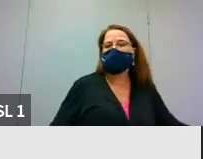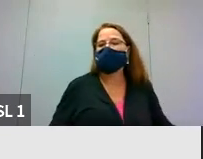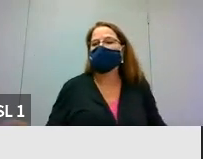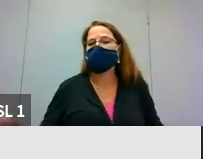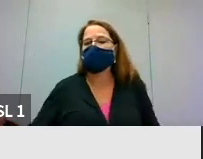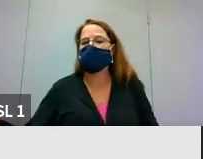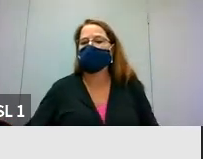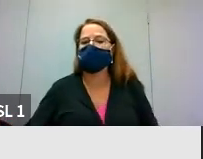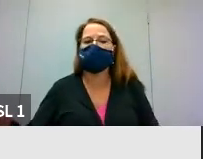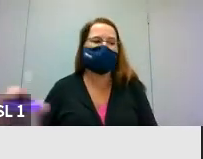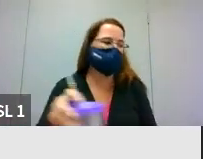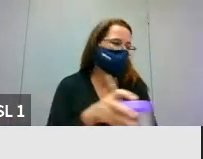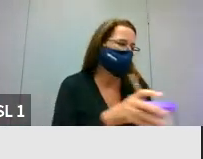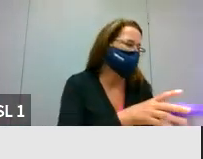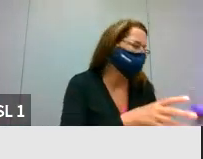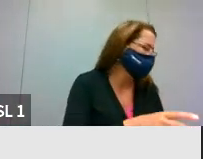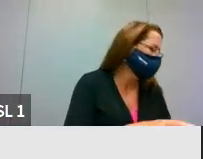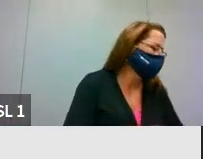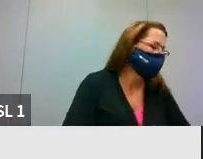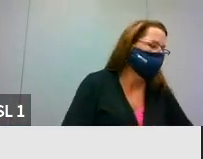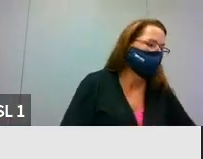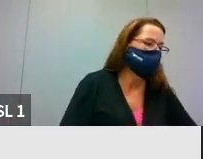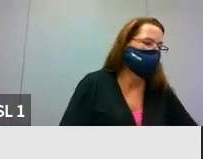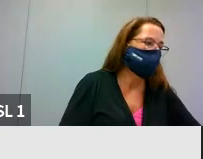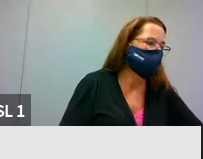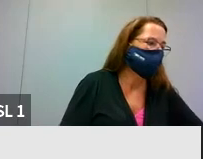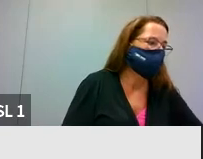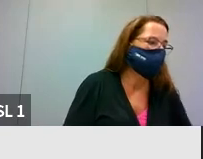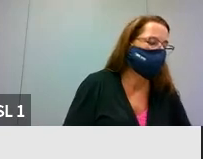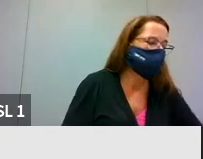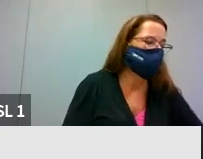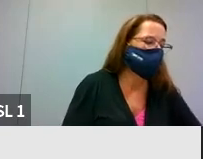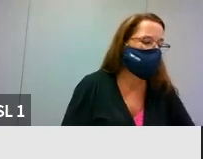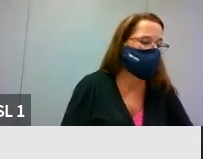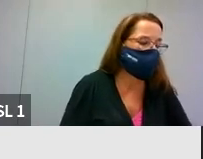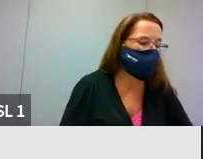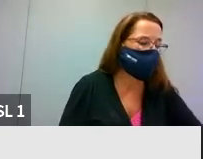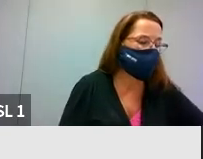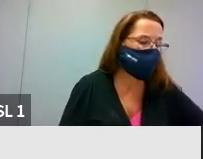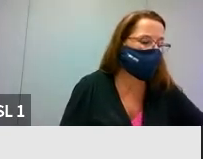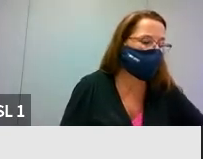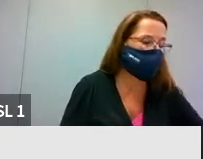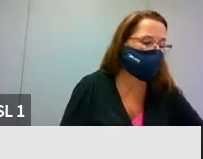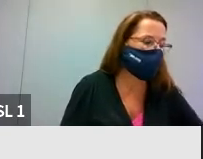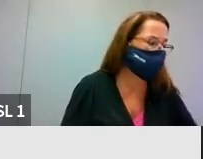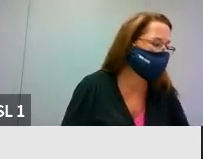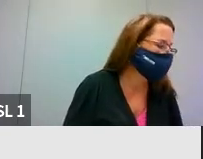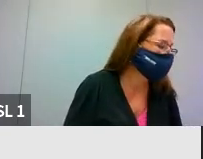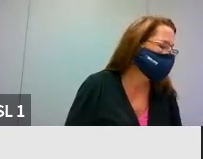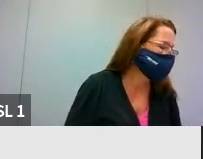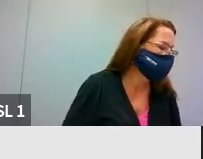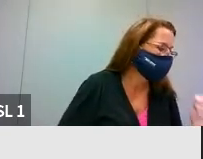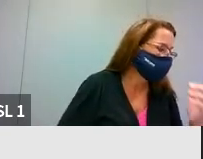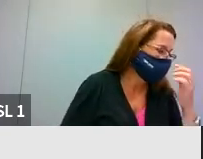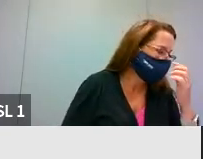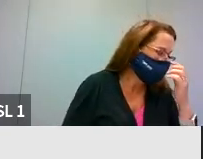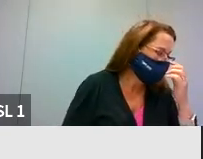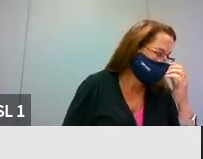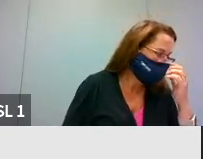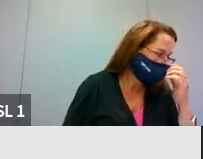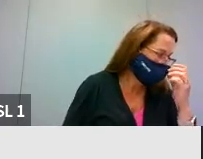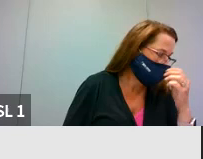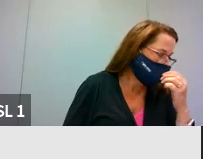the host co-host thing. Awesome. Thank you, Rick. I appreciate and I you. can click leave meeting and not disrupt anything. Yes, you can. All right, you all have a nice